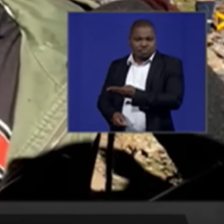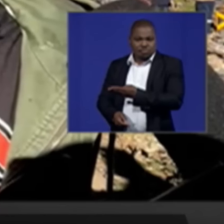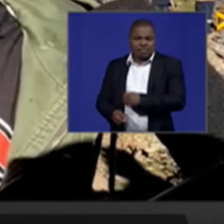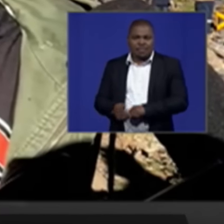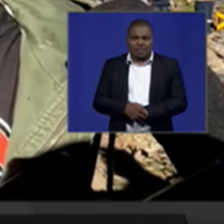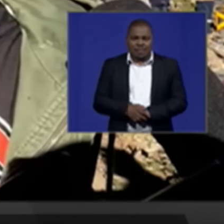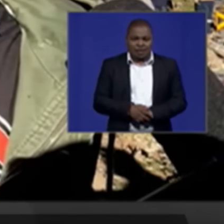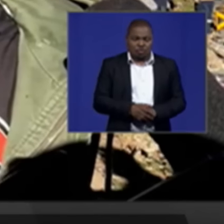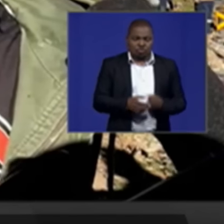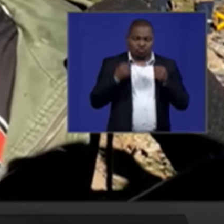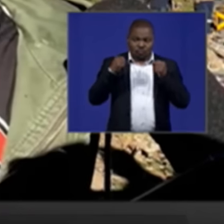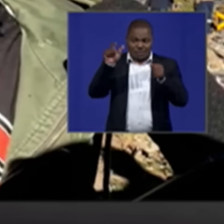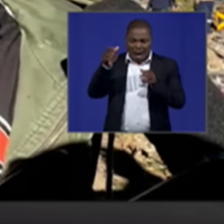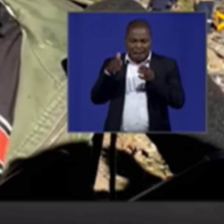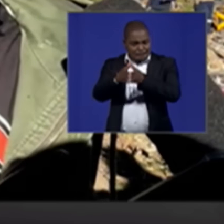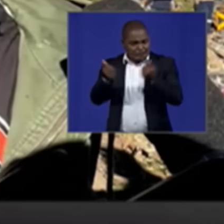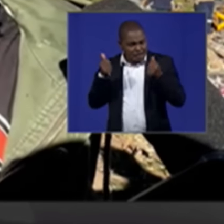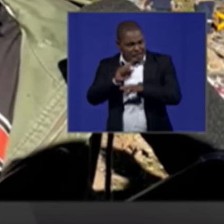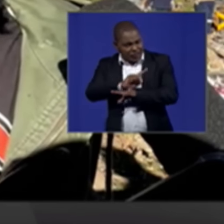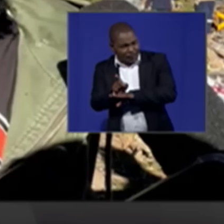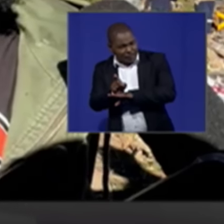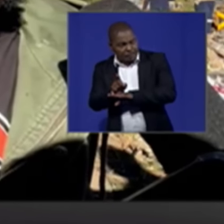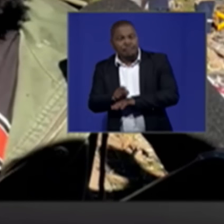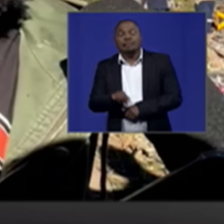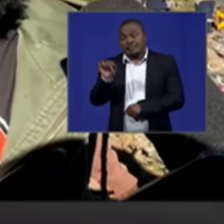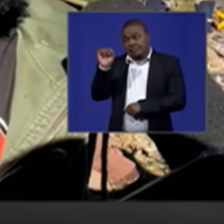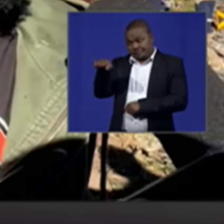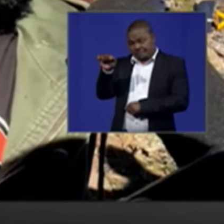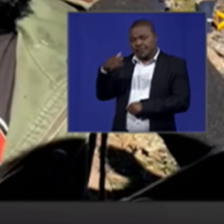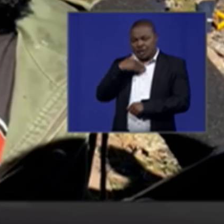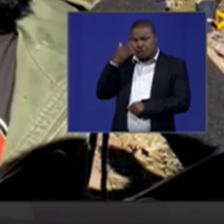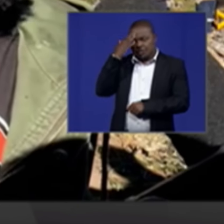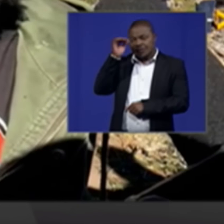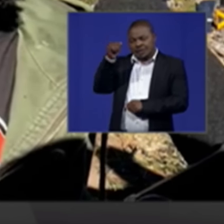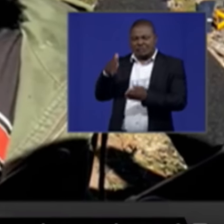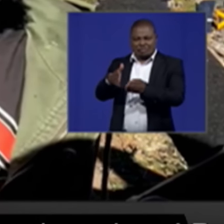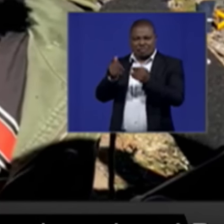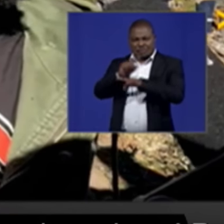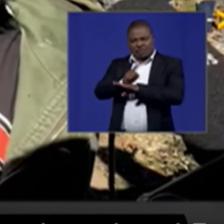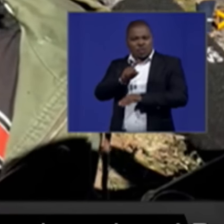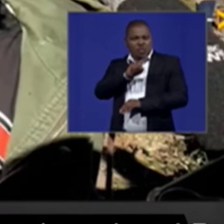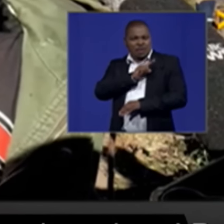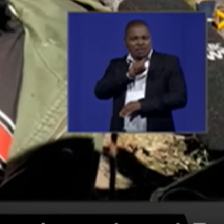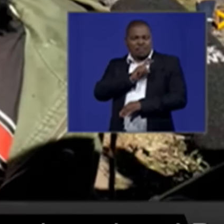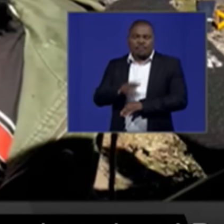Was the driver speeding? Yeah, speeding. I know because of he said that the